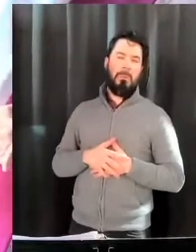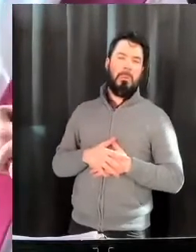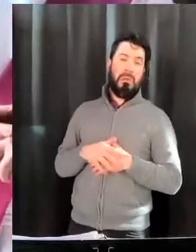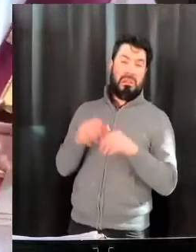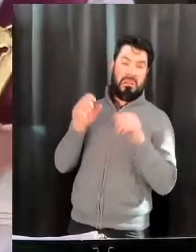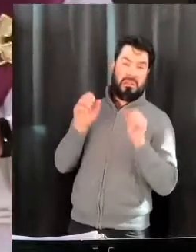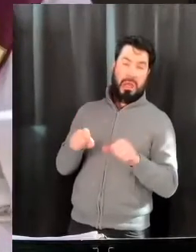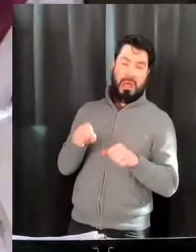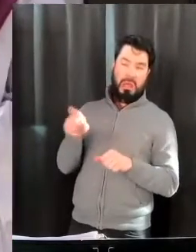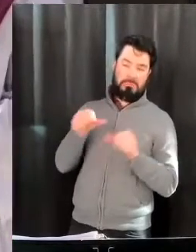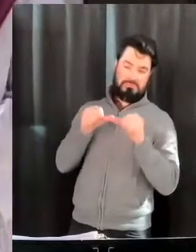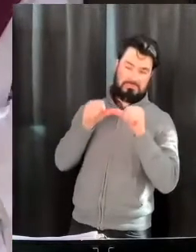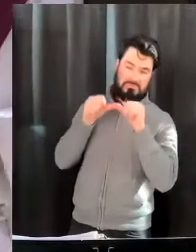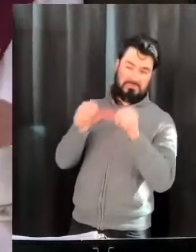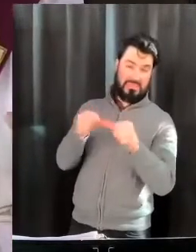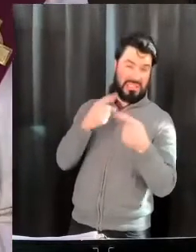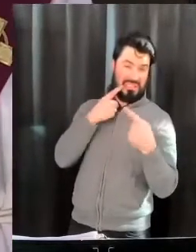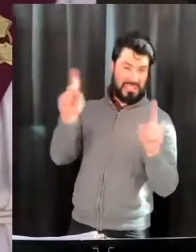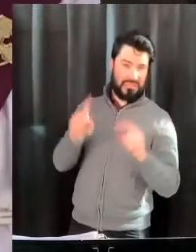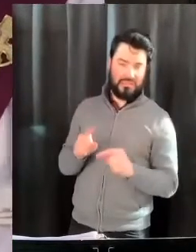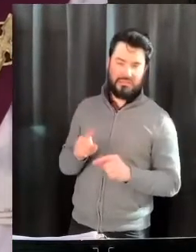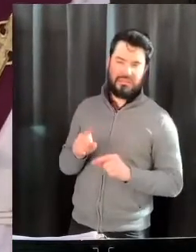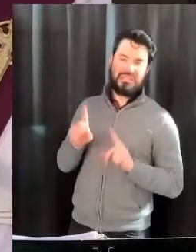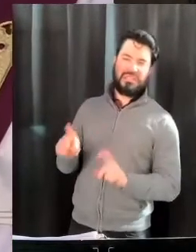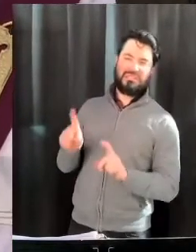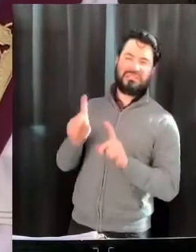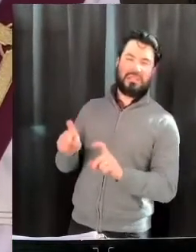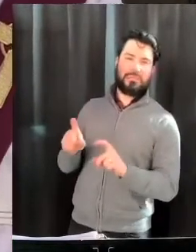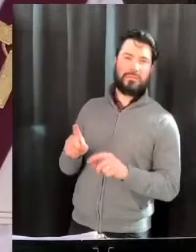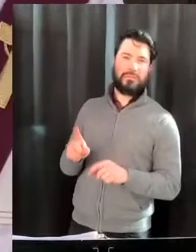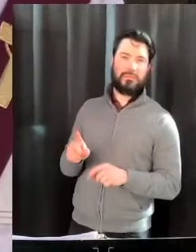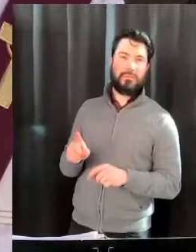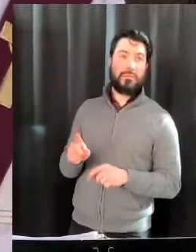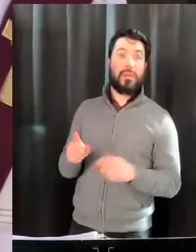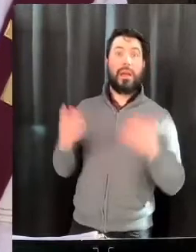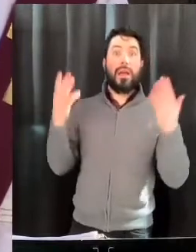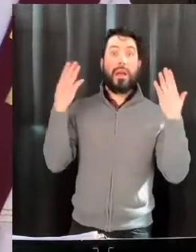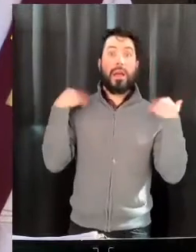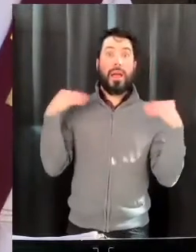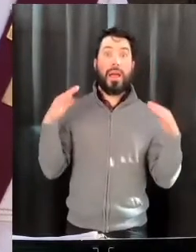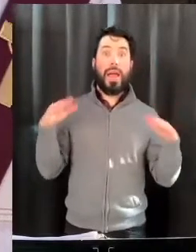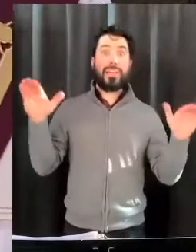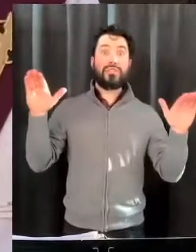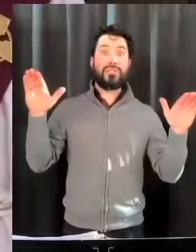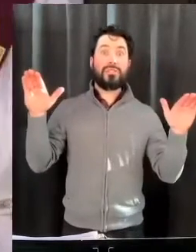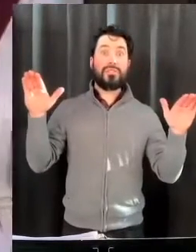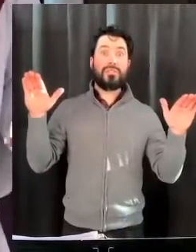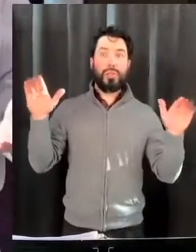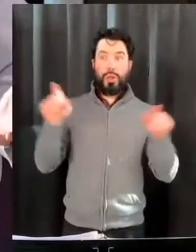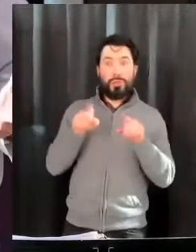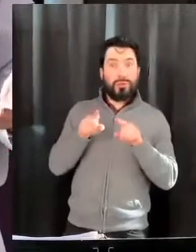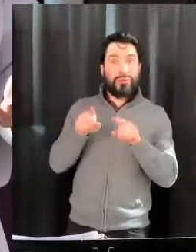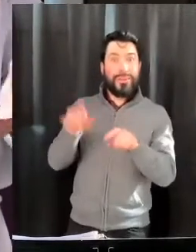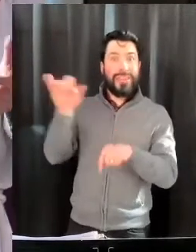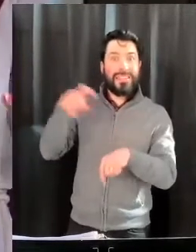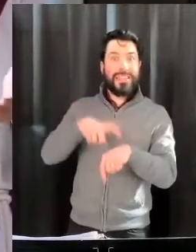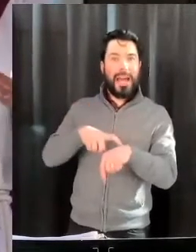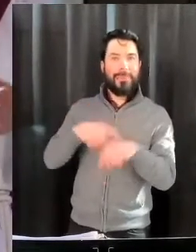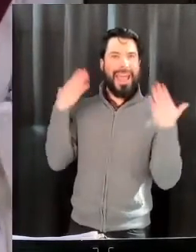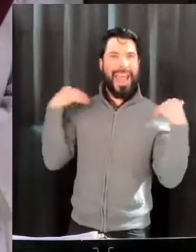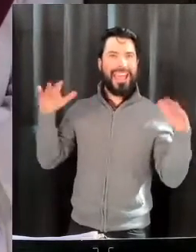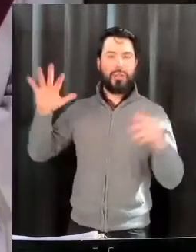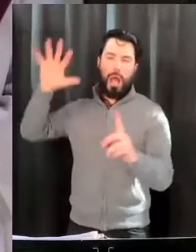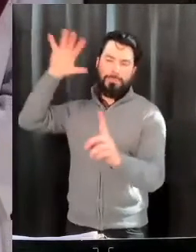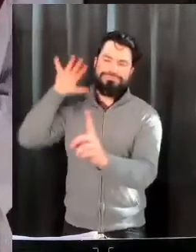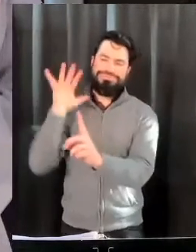to do. And as we heard, the angels ministered to Jesus while he was there. And through